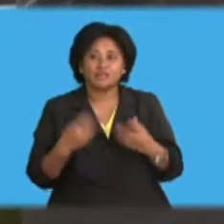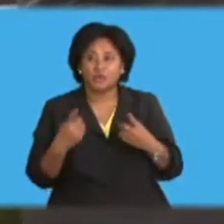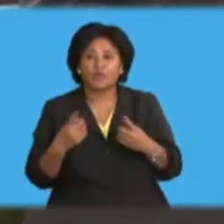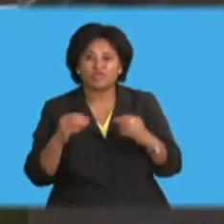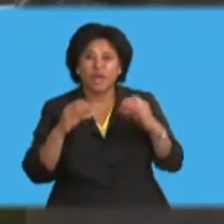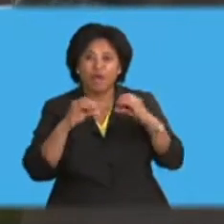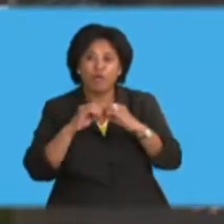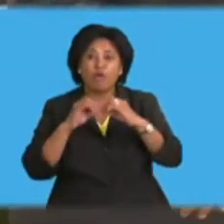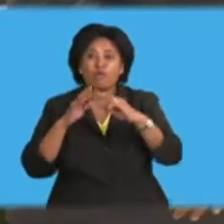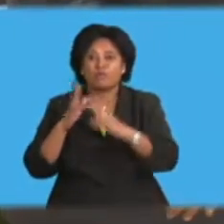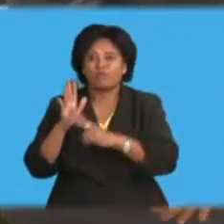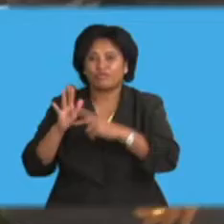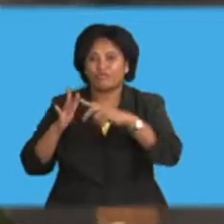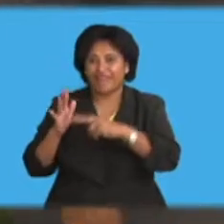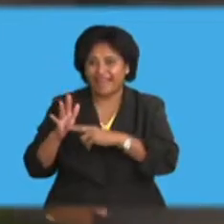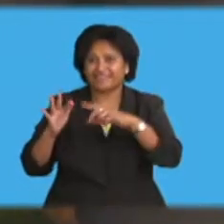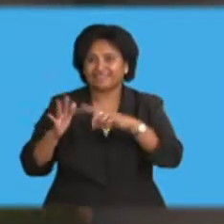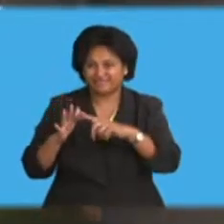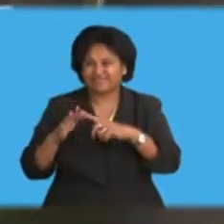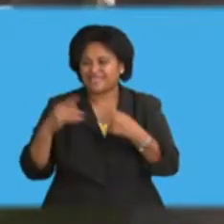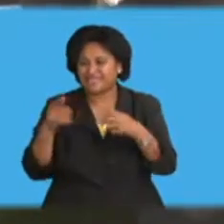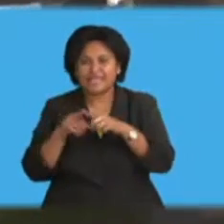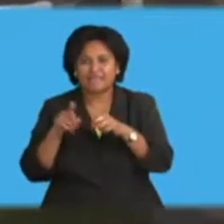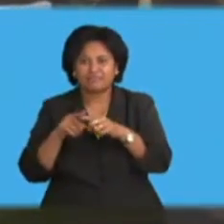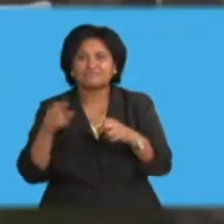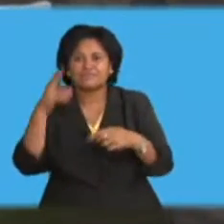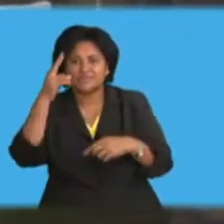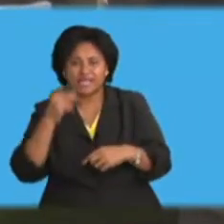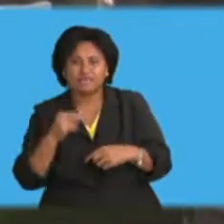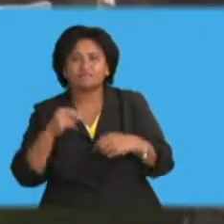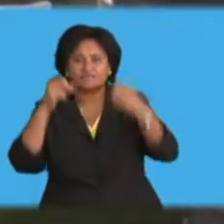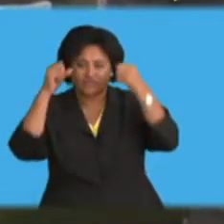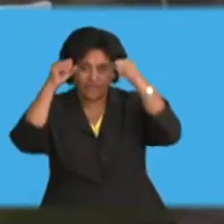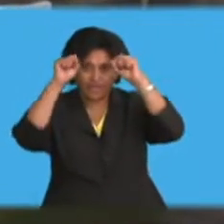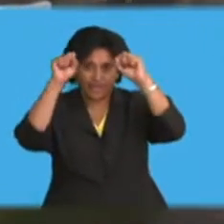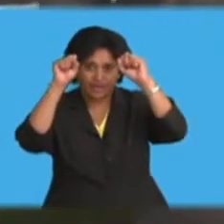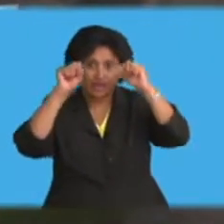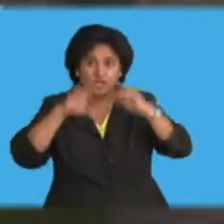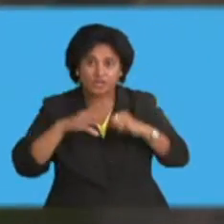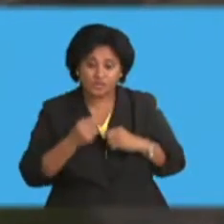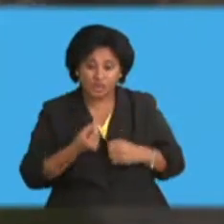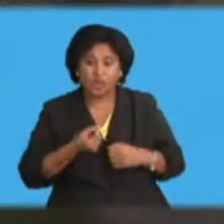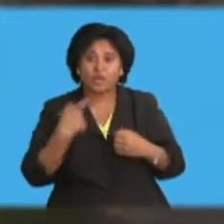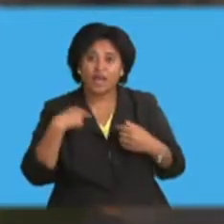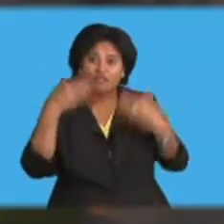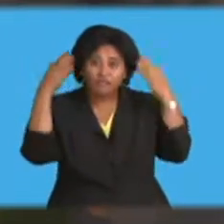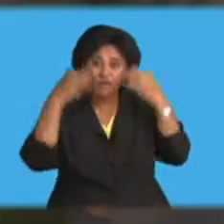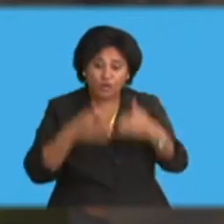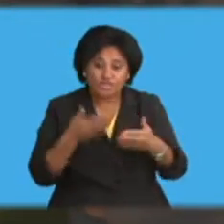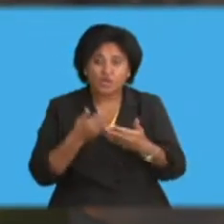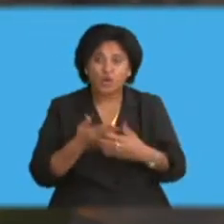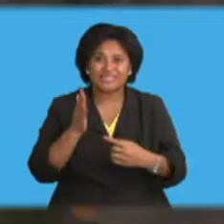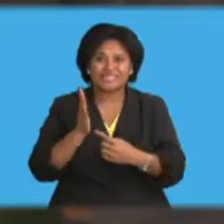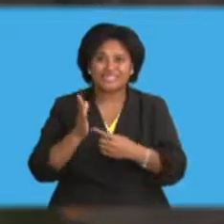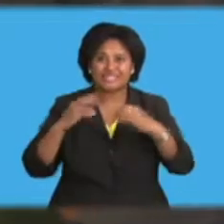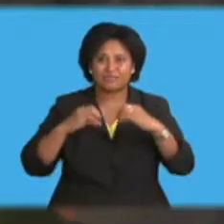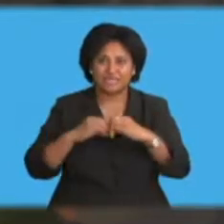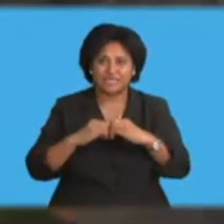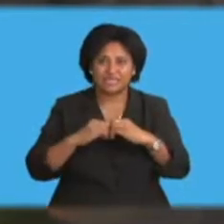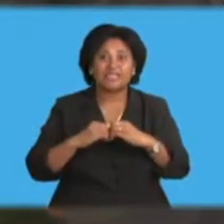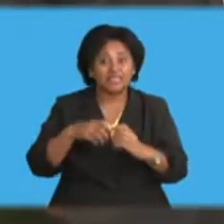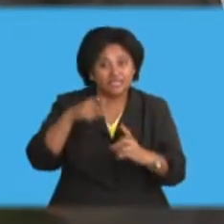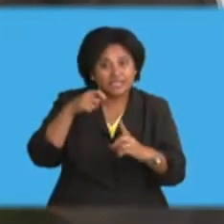in my response this morning, Madam Speaker, I will focus on TB specific to